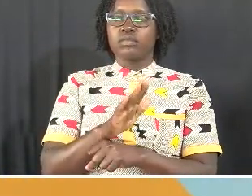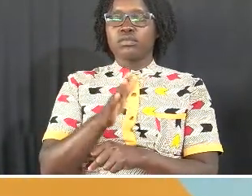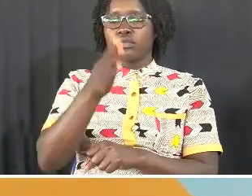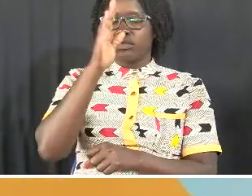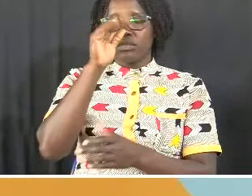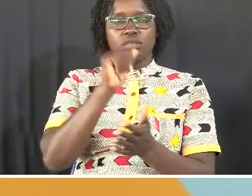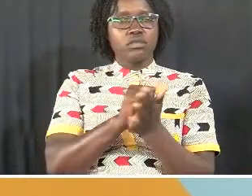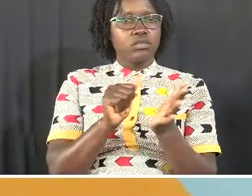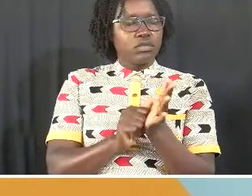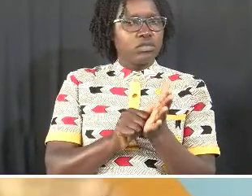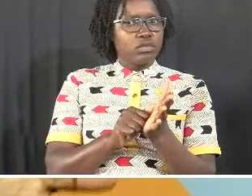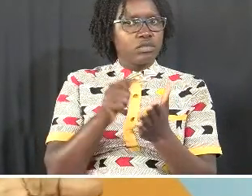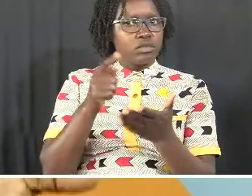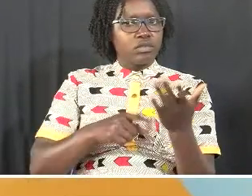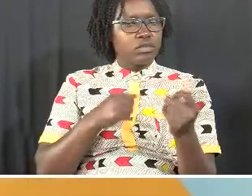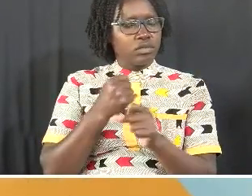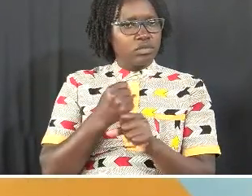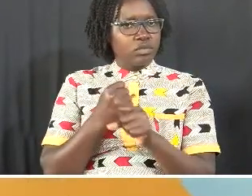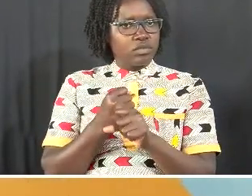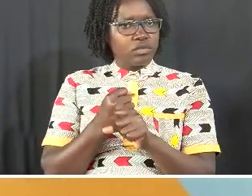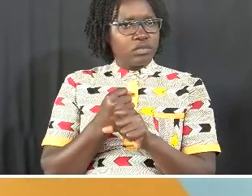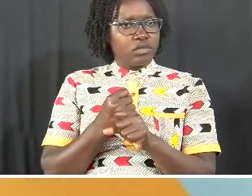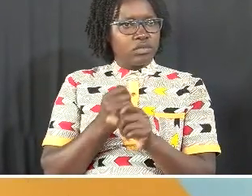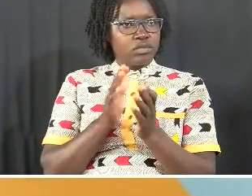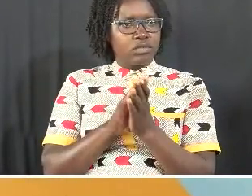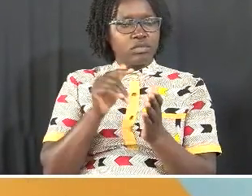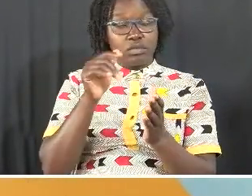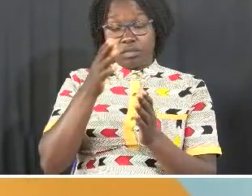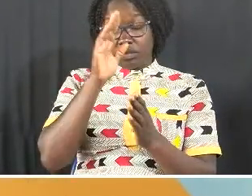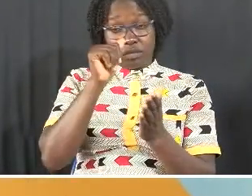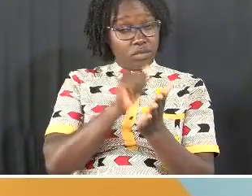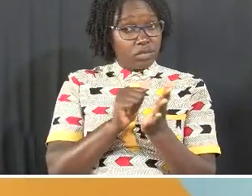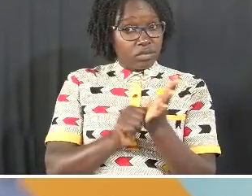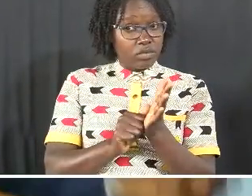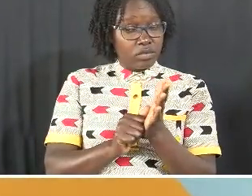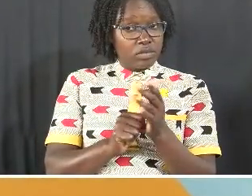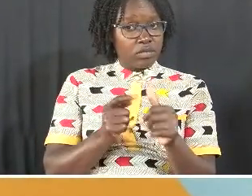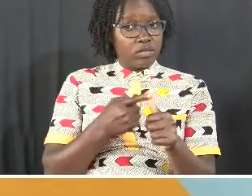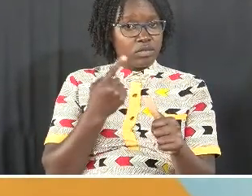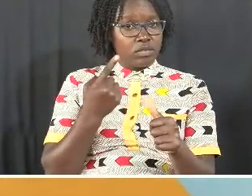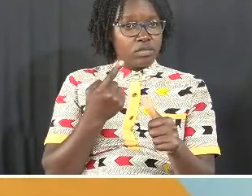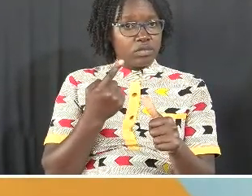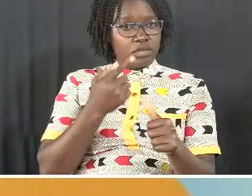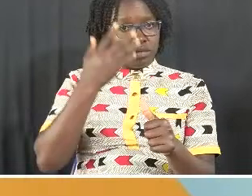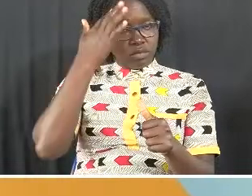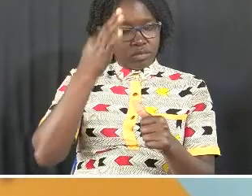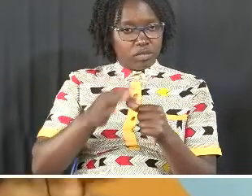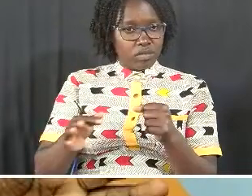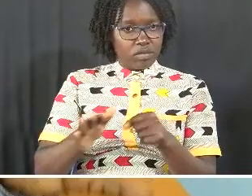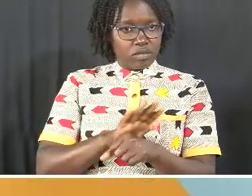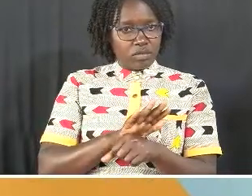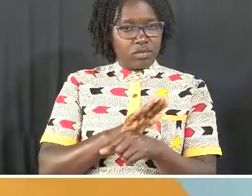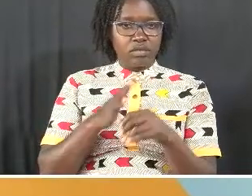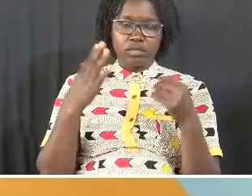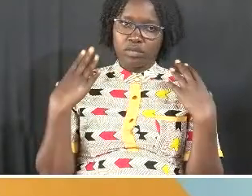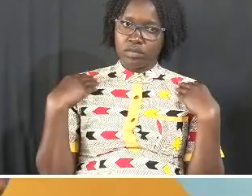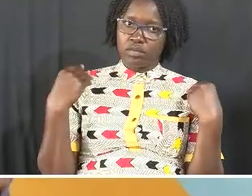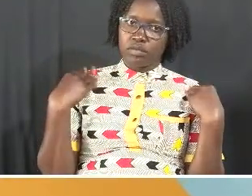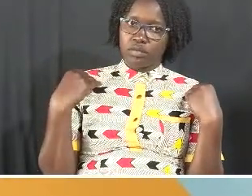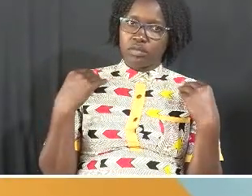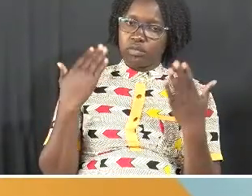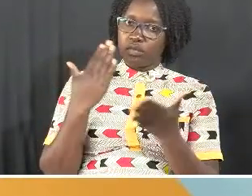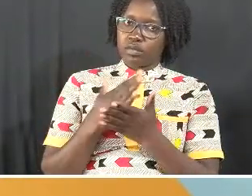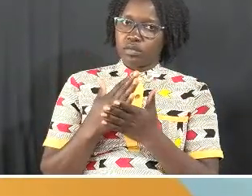agenda. What then do we need to do to be on this agenda? First, faithfully practice that